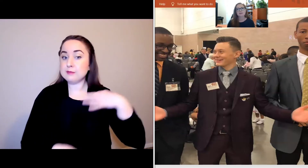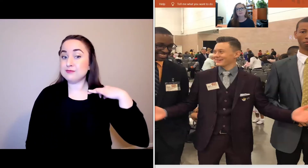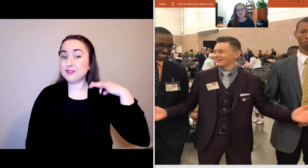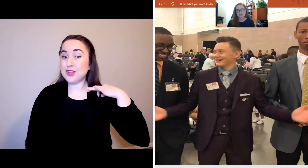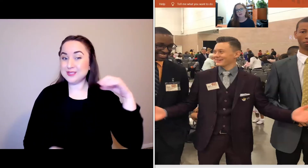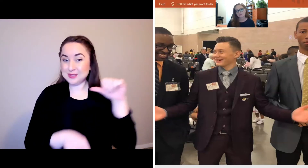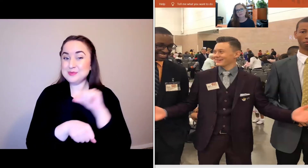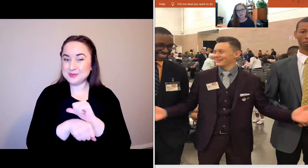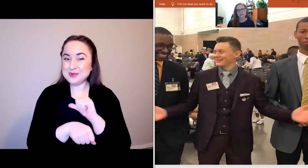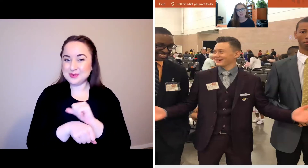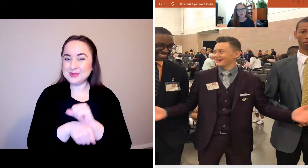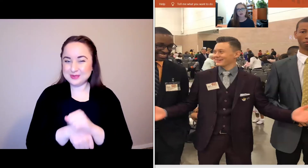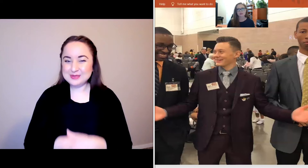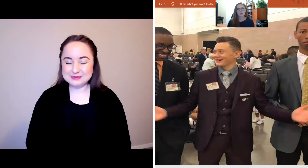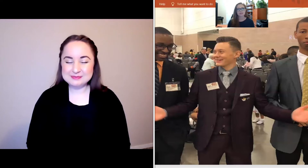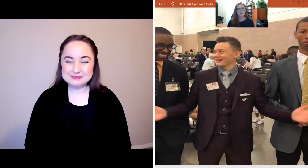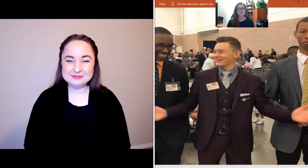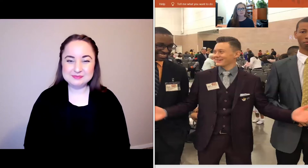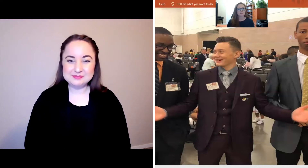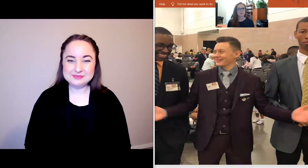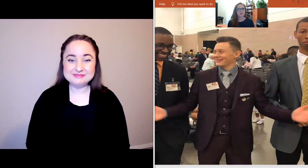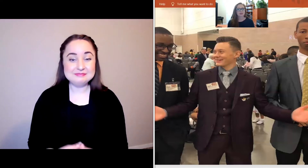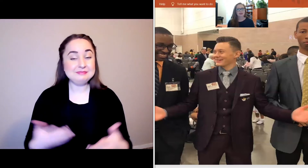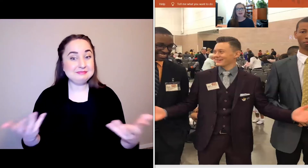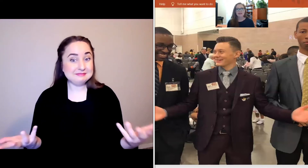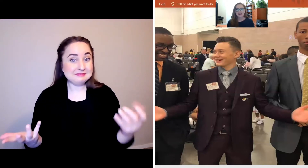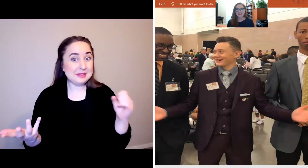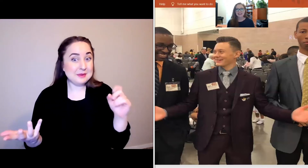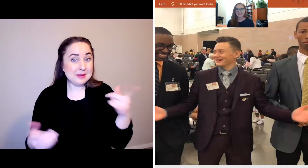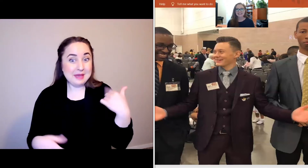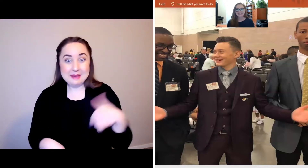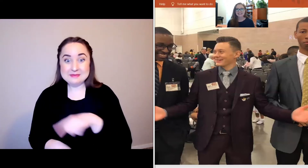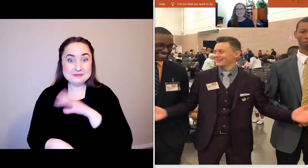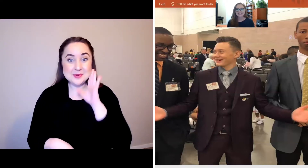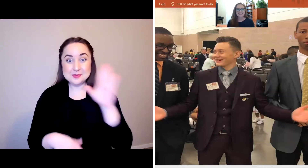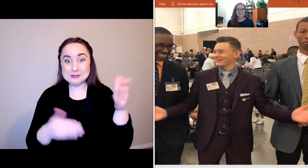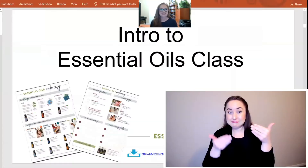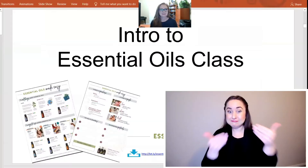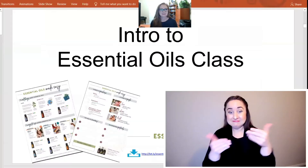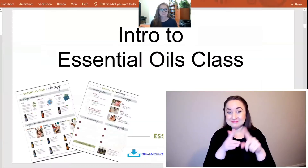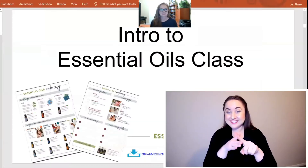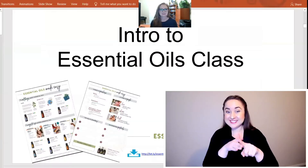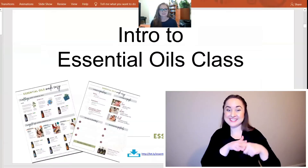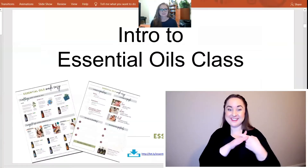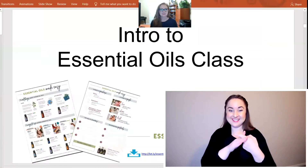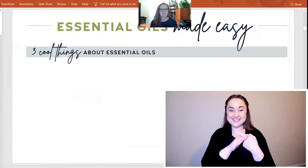in some in our volunteer work that we do. All right, let's get started.